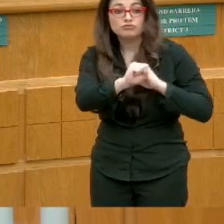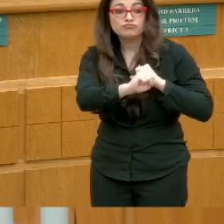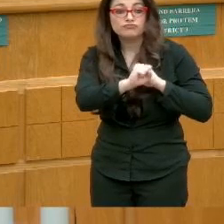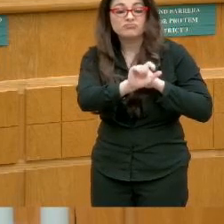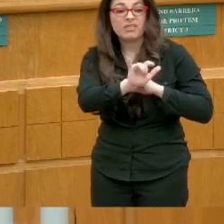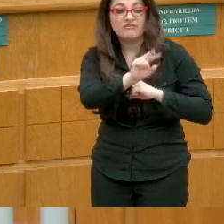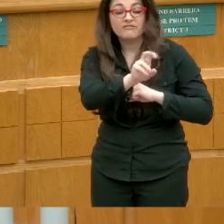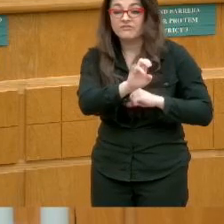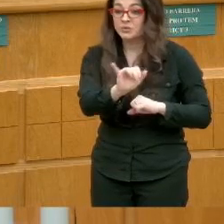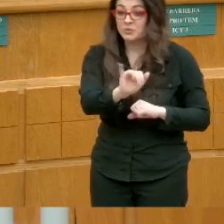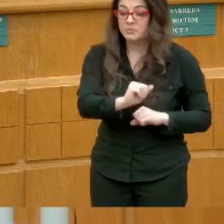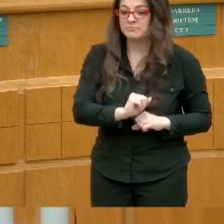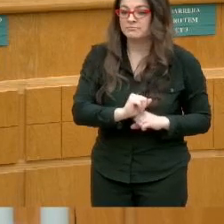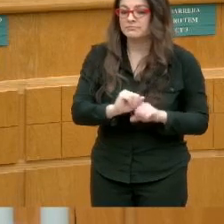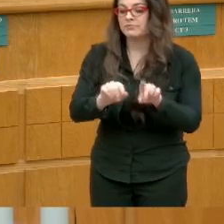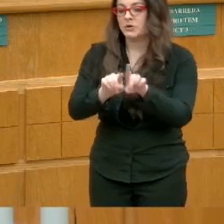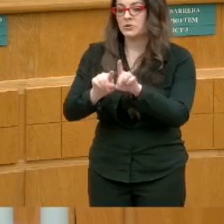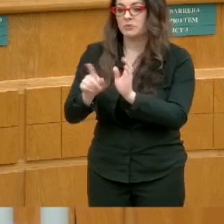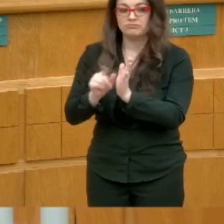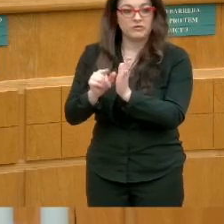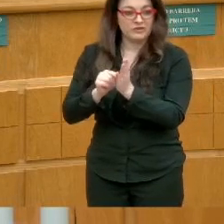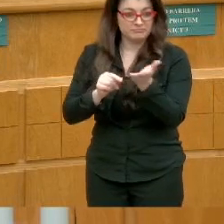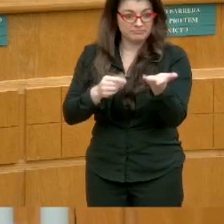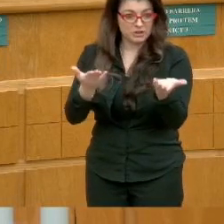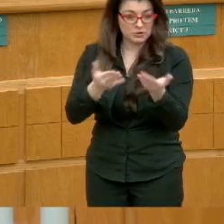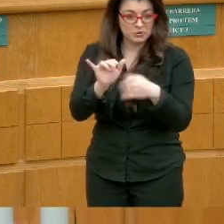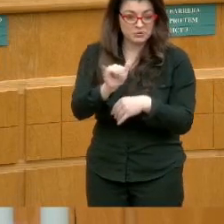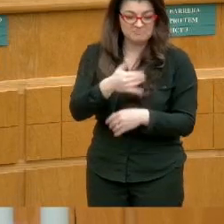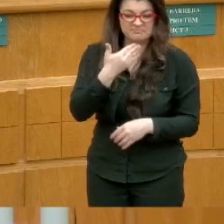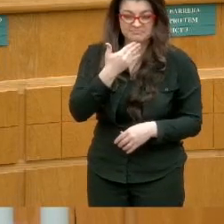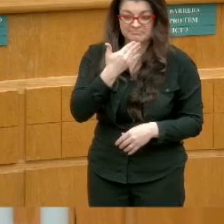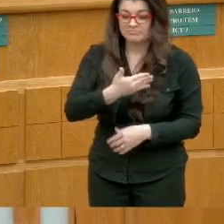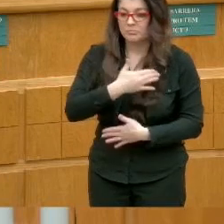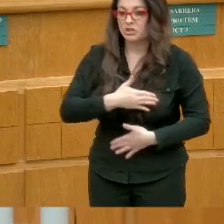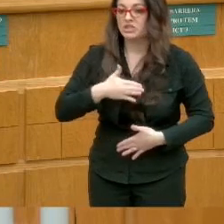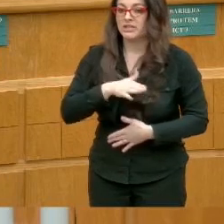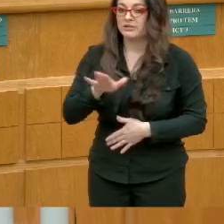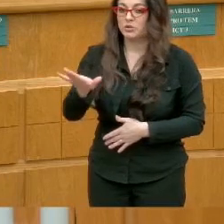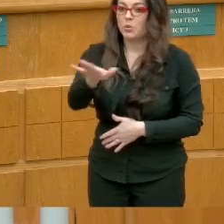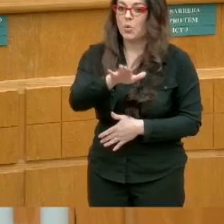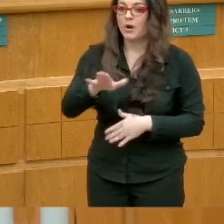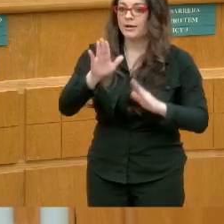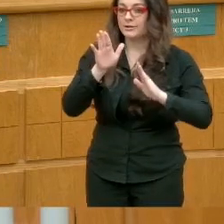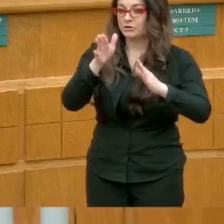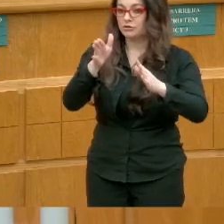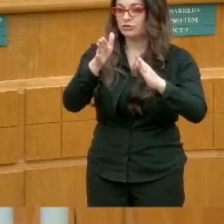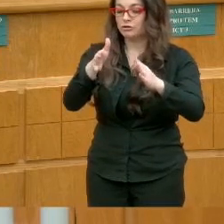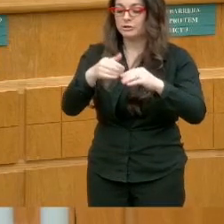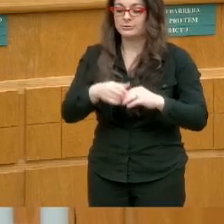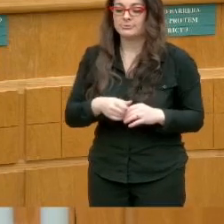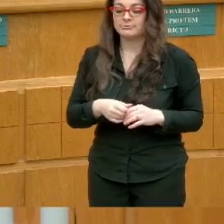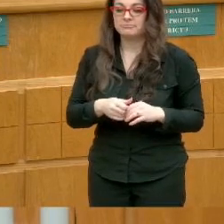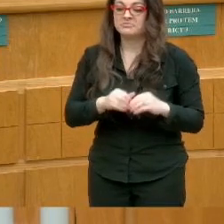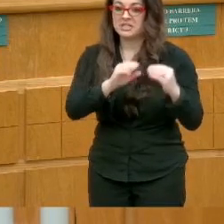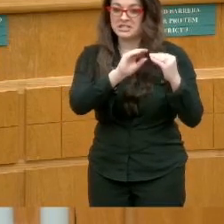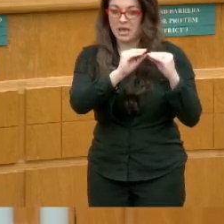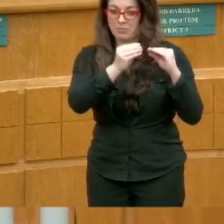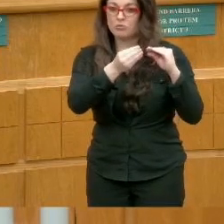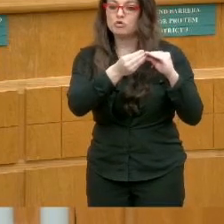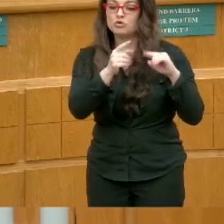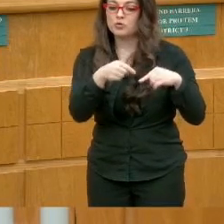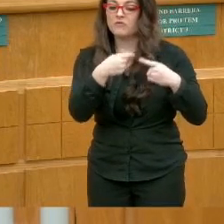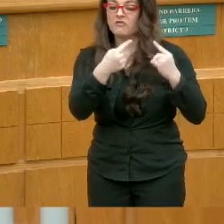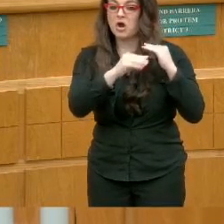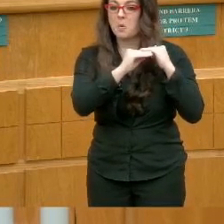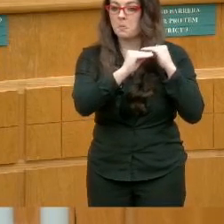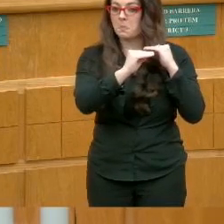well, and our Caller Times paper is here as well. So we appreciate the people watching. The numbers still continue to be pretty consistent with a